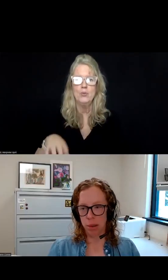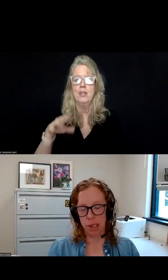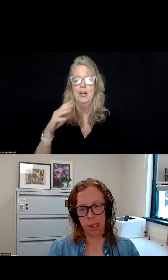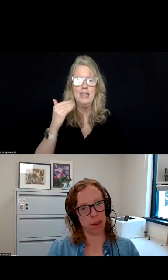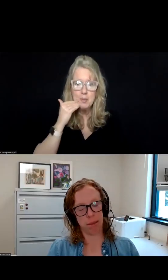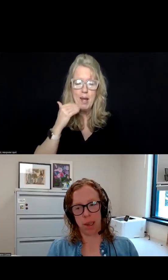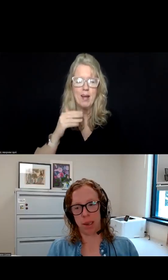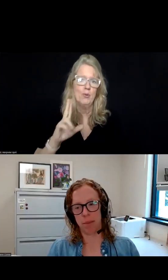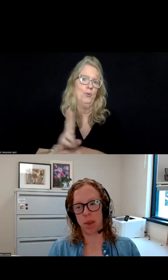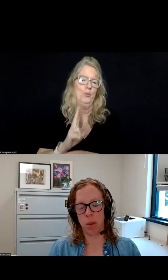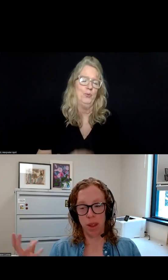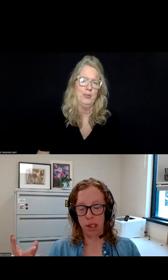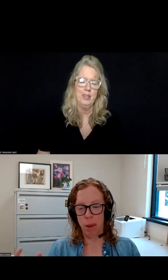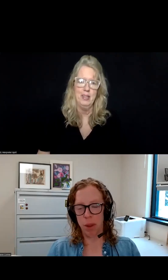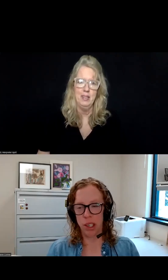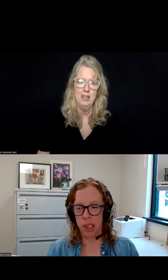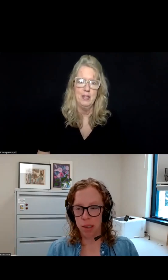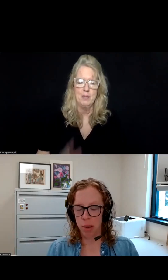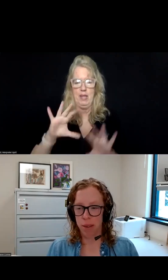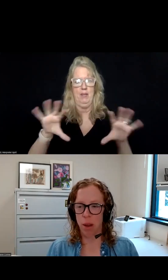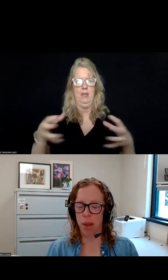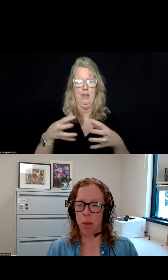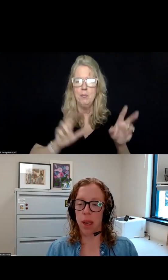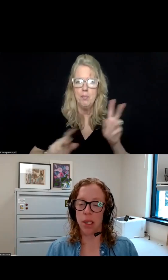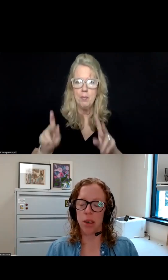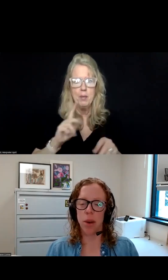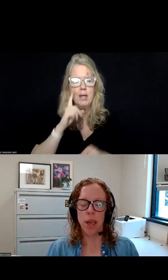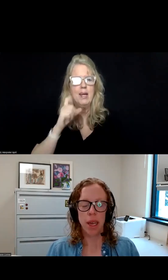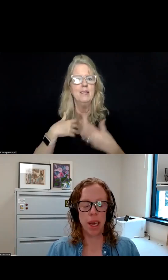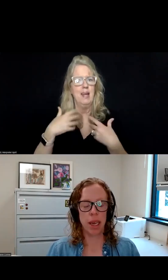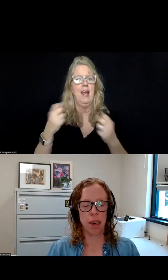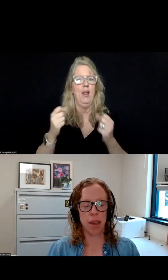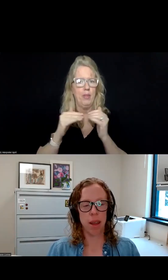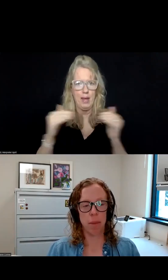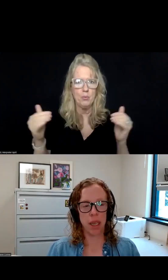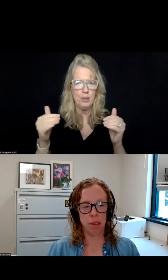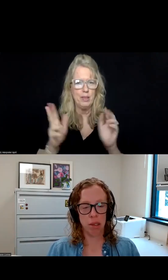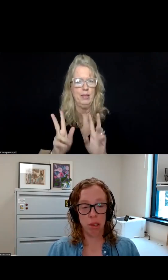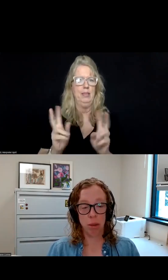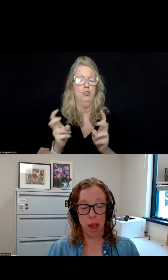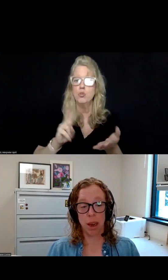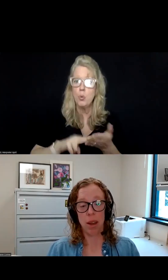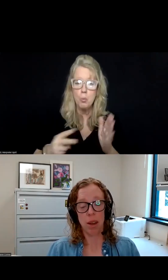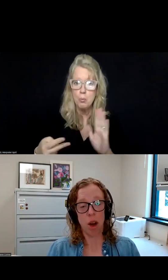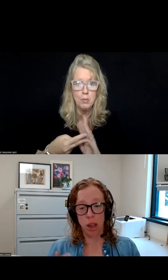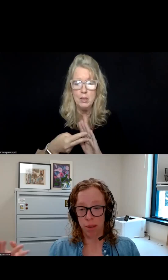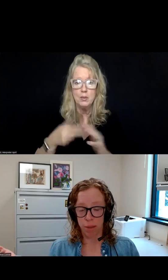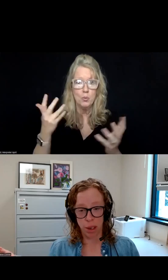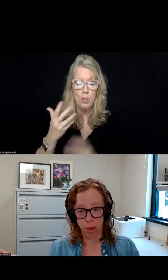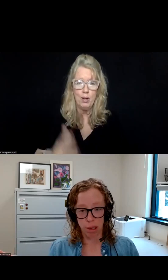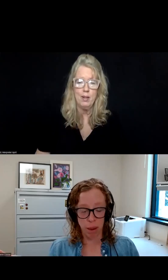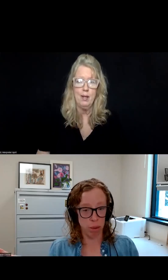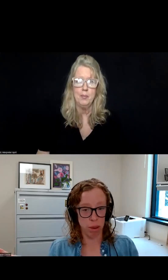tobacco use and within this population as sort of a health equity issue. And that means too that all